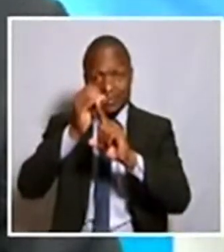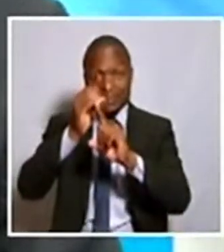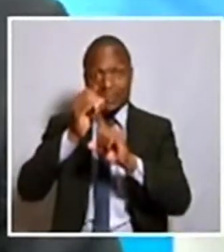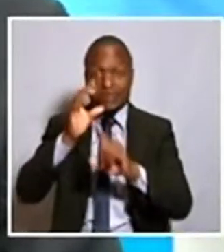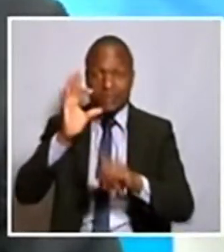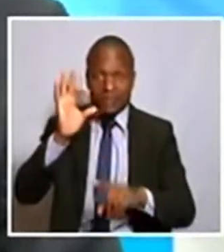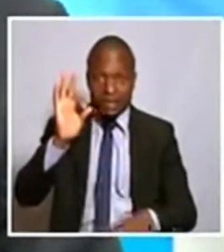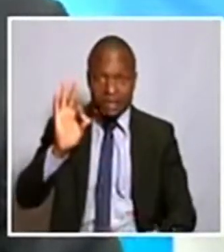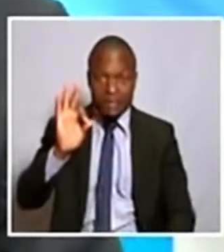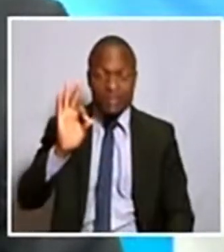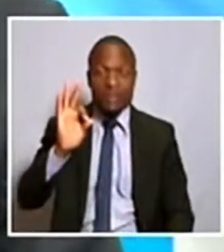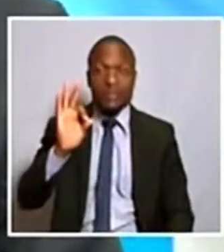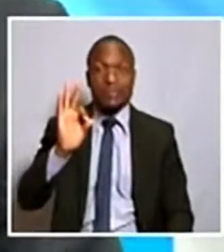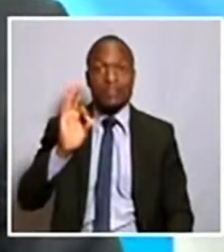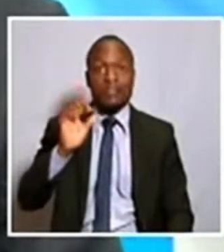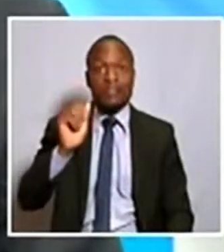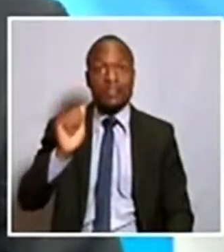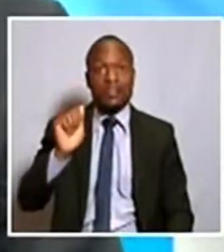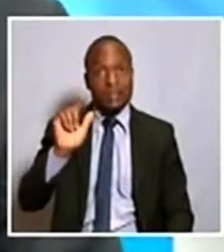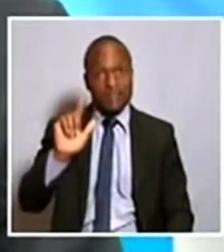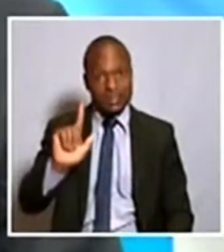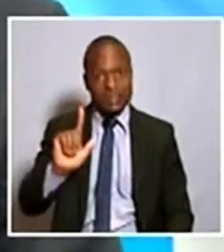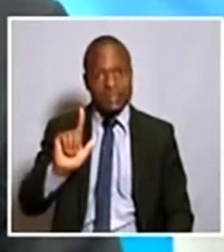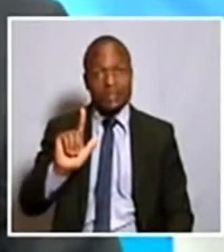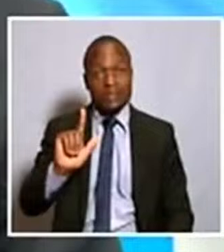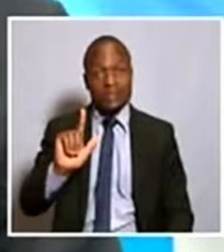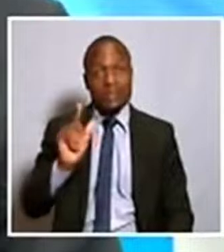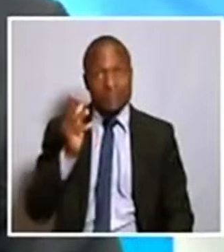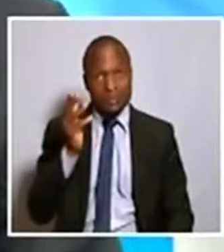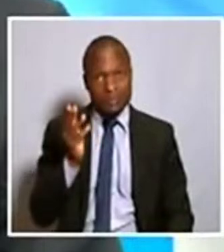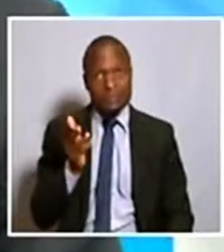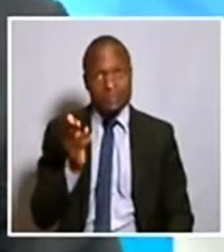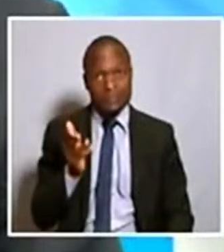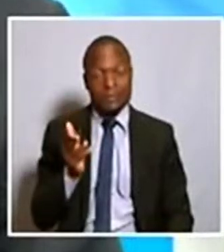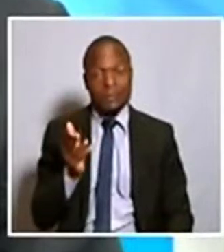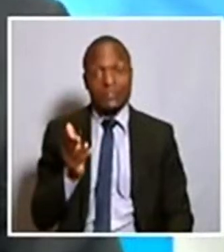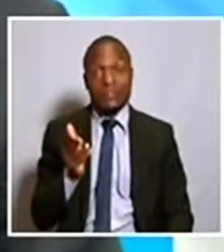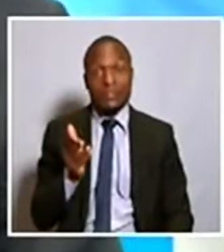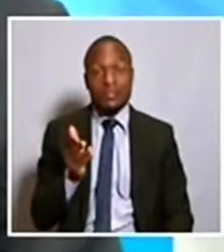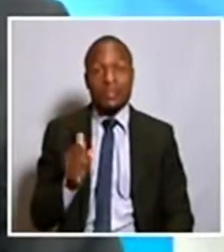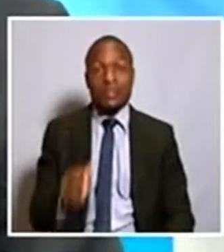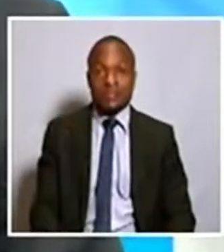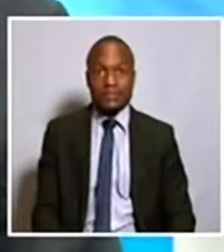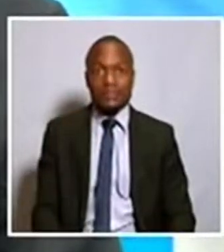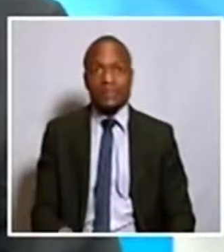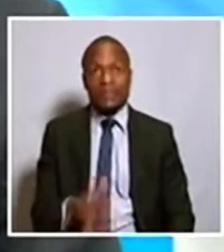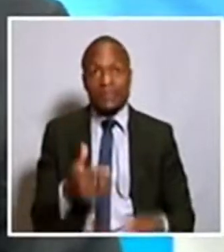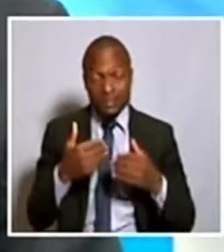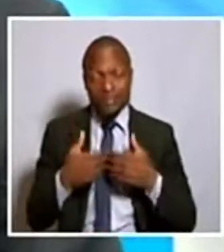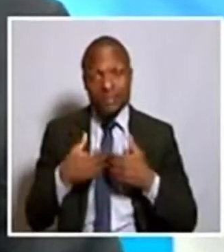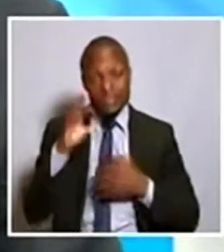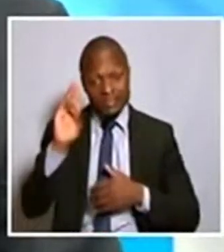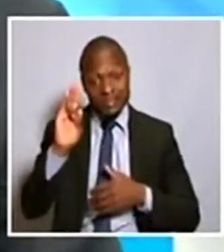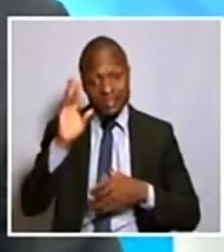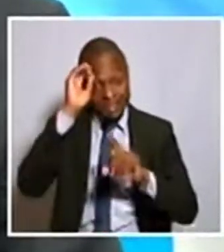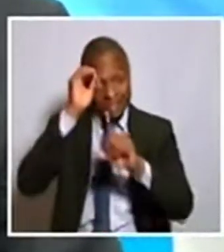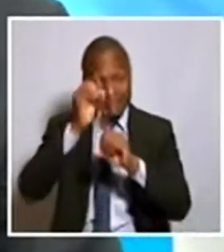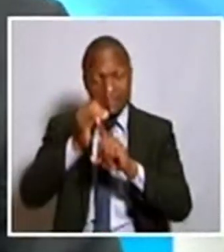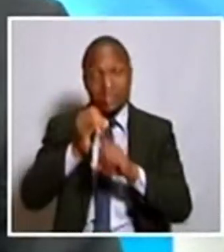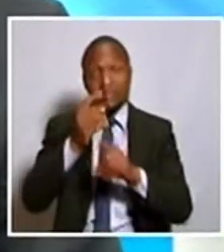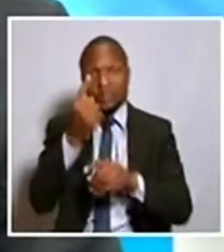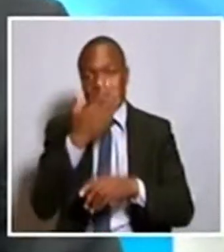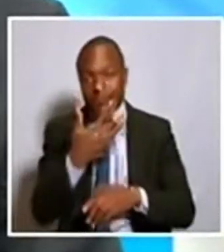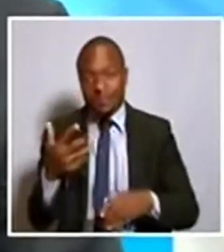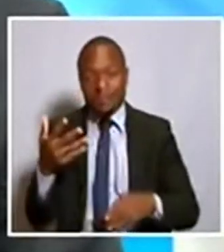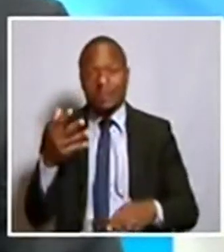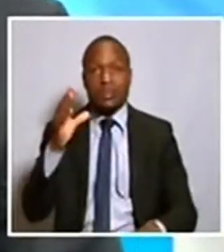a custodian or co-custodian of 7 of those targets. So one of the things that